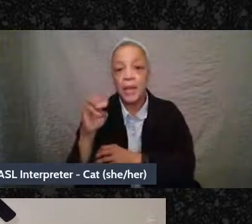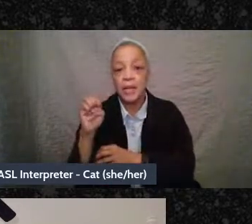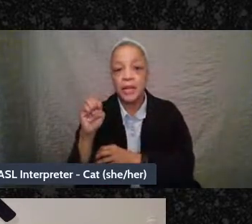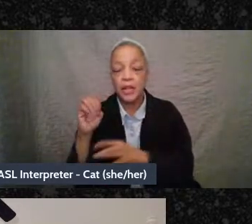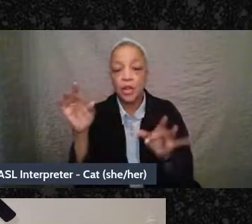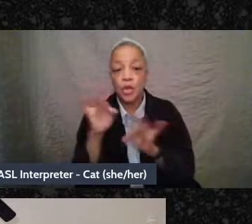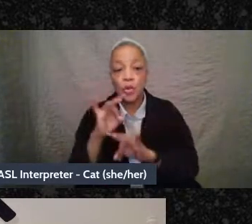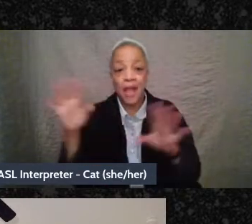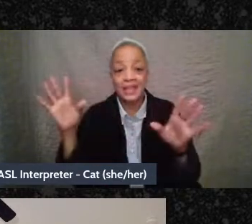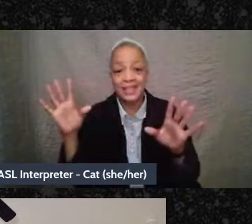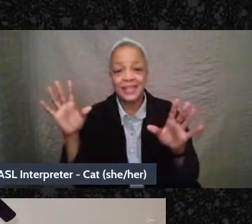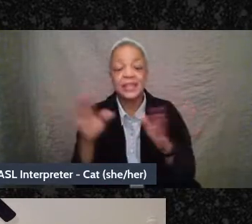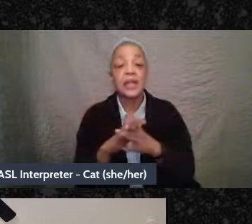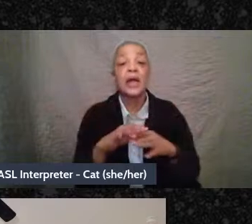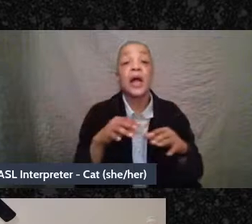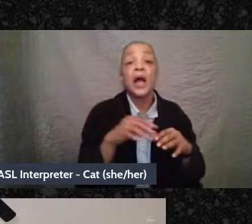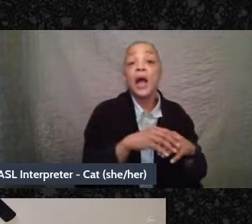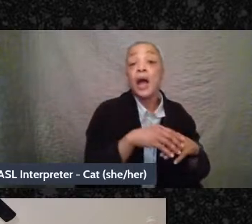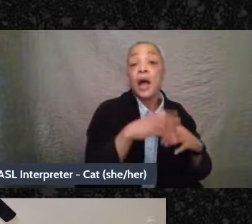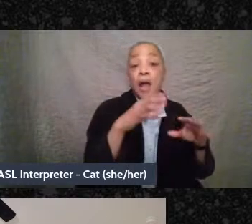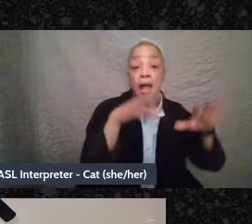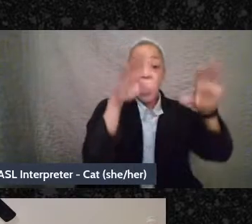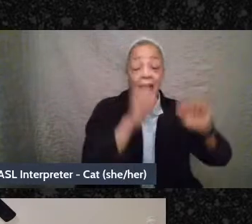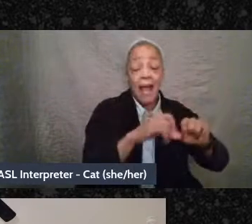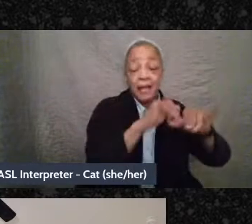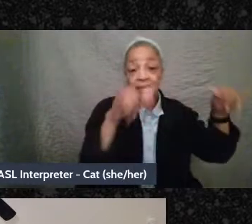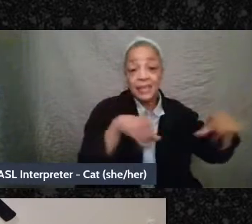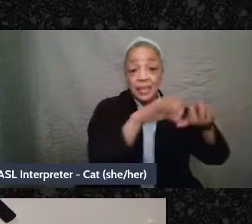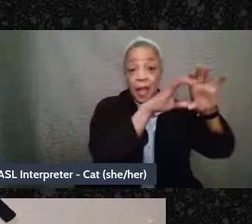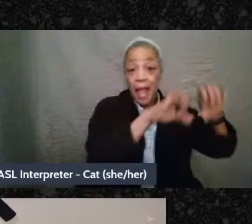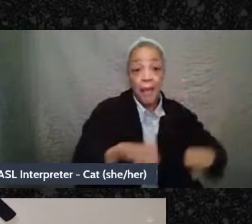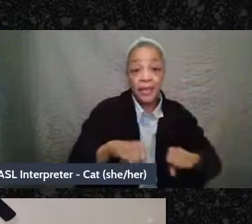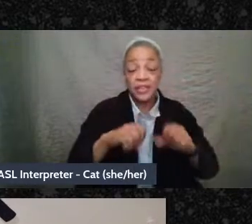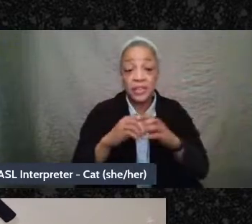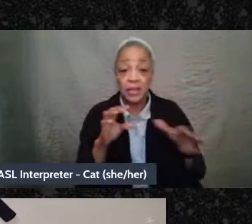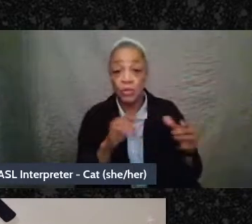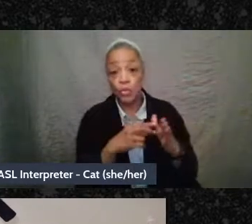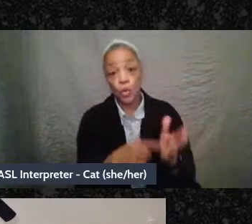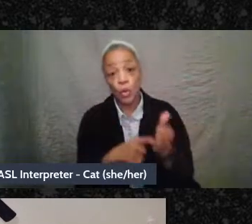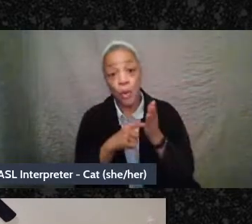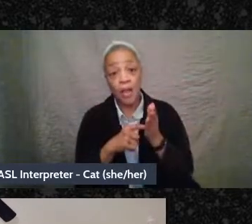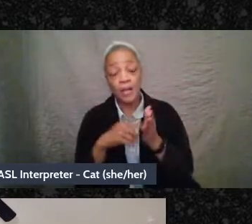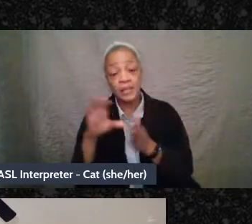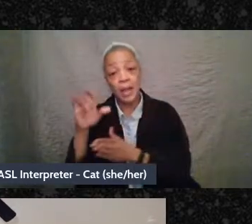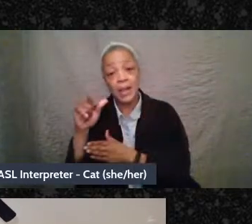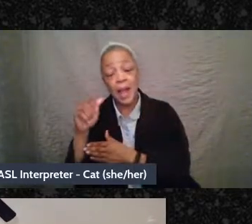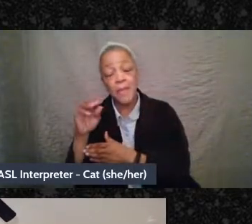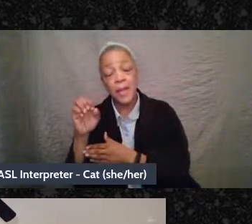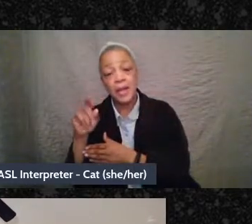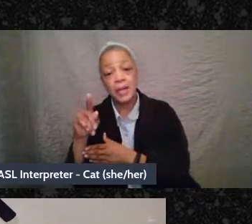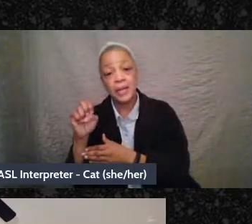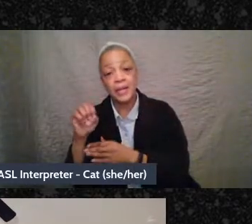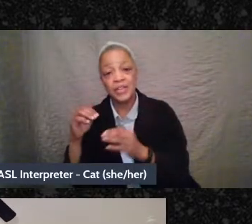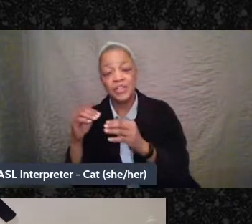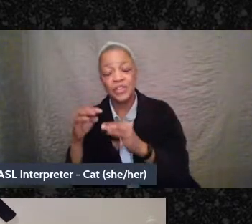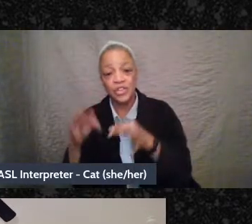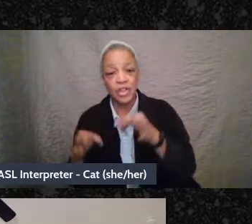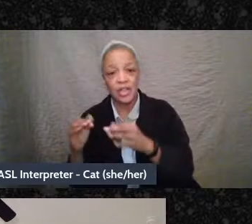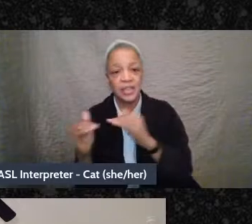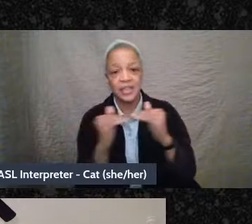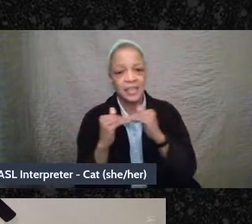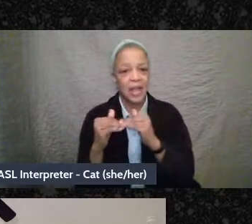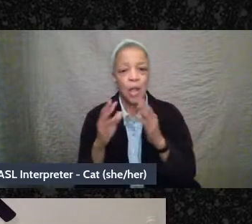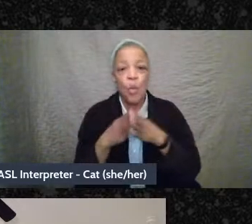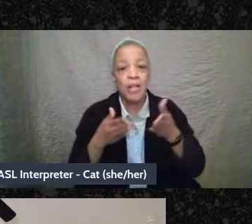and abolition requires ending climate crisis. Like that, we're making those connections, and we're not allowing ourselves to be divided in the ways that we have